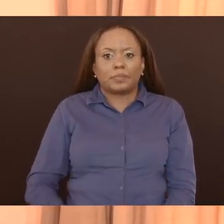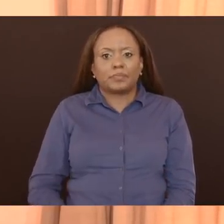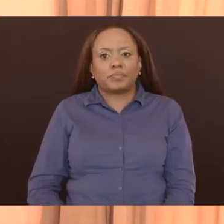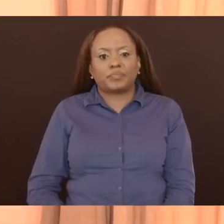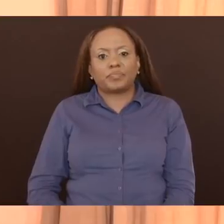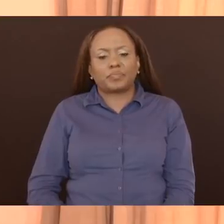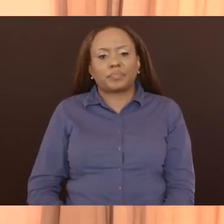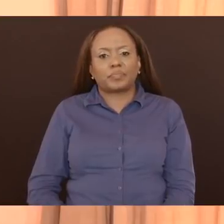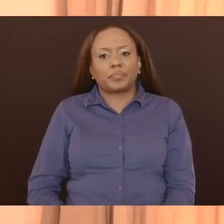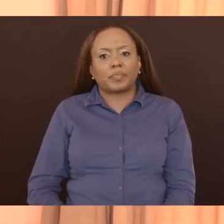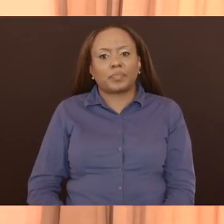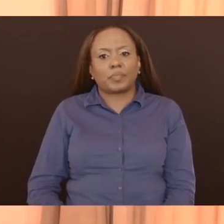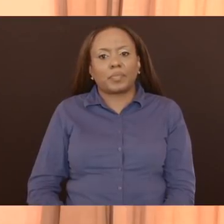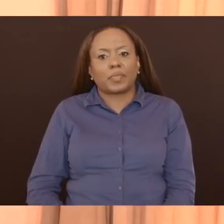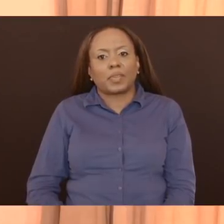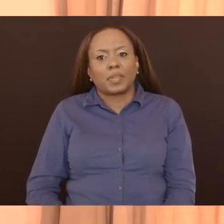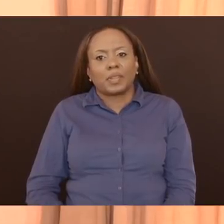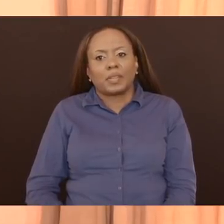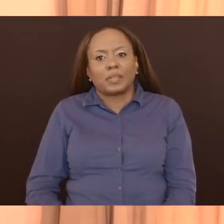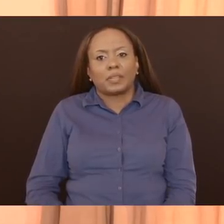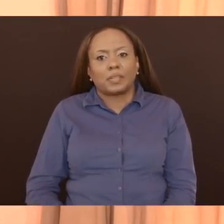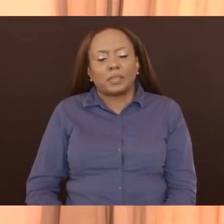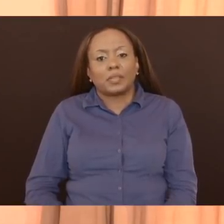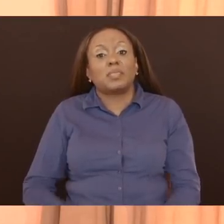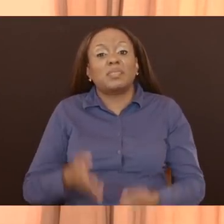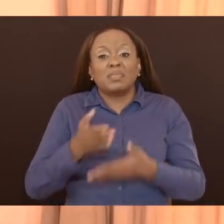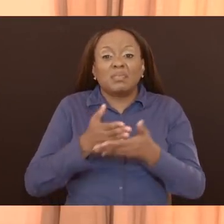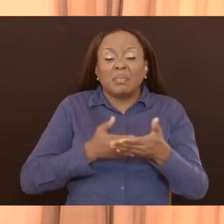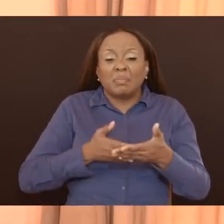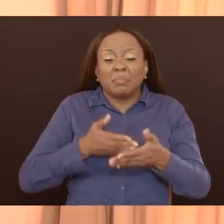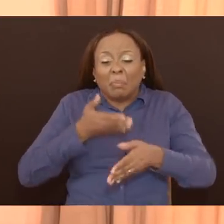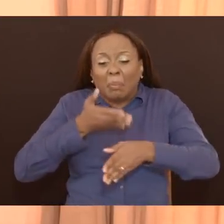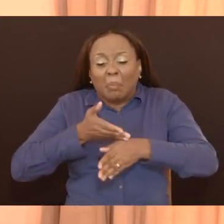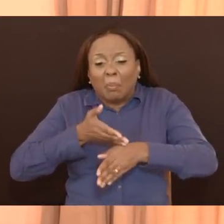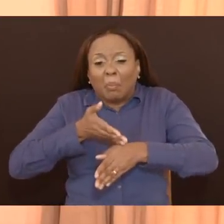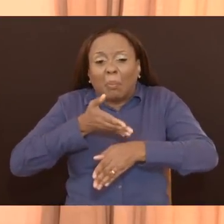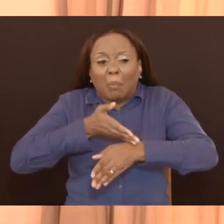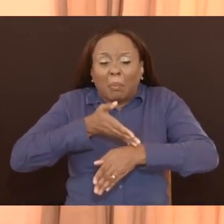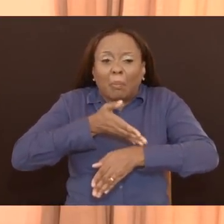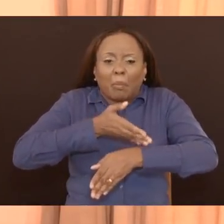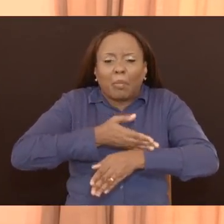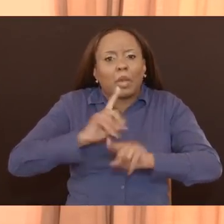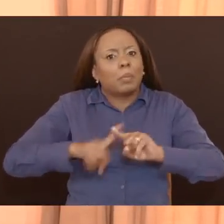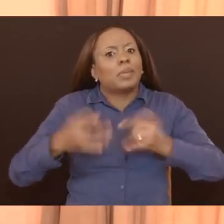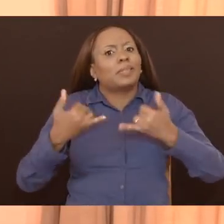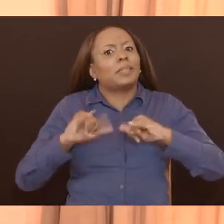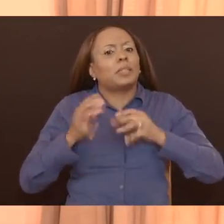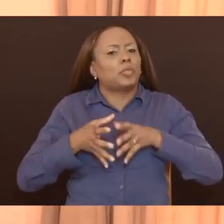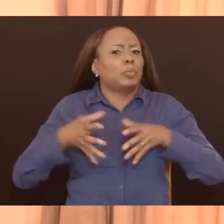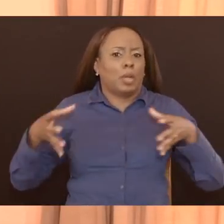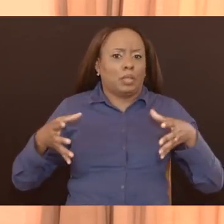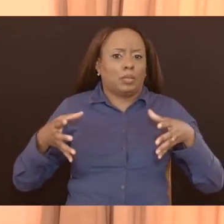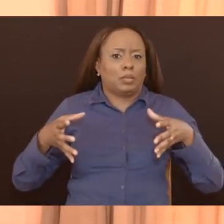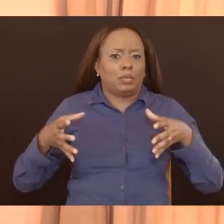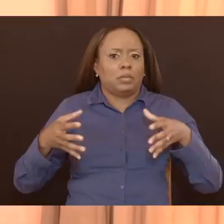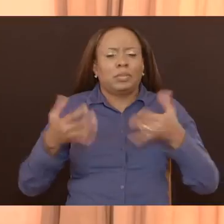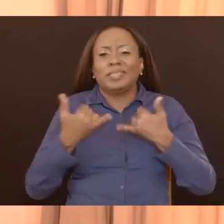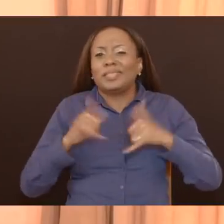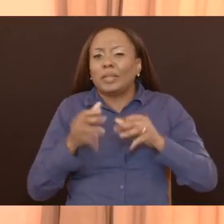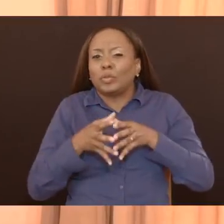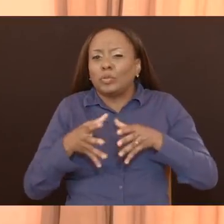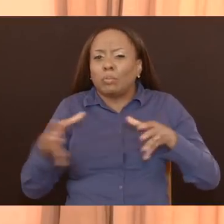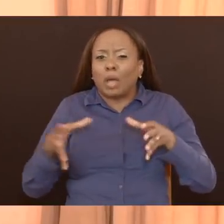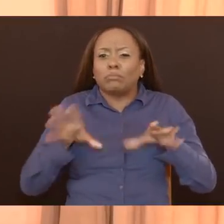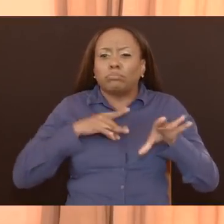improvement here, this is way out of where we want it to be, the range. And so there's still a lot of work to